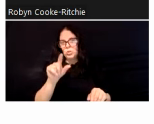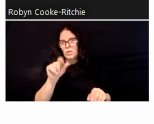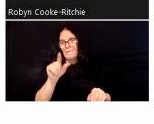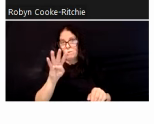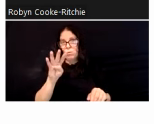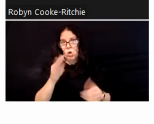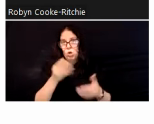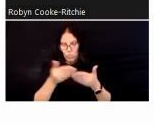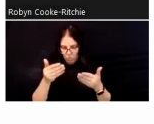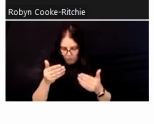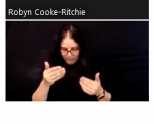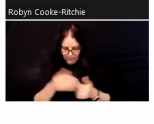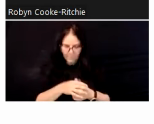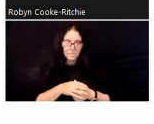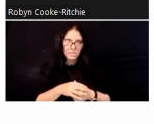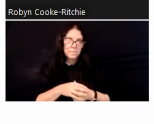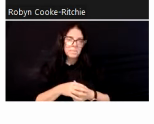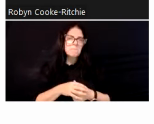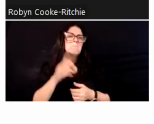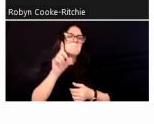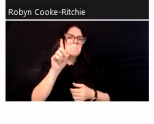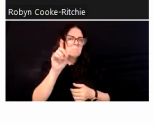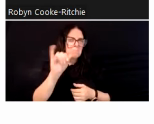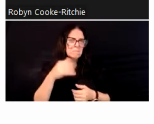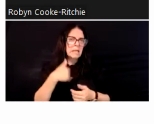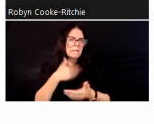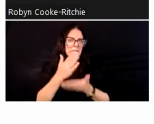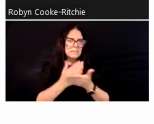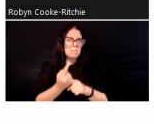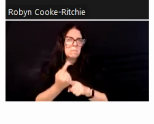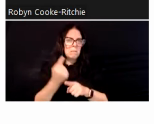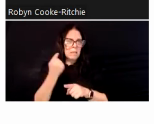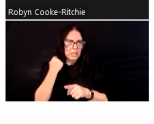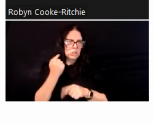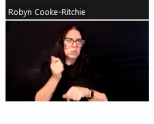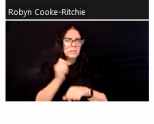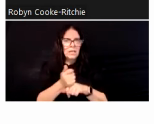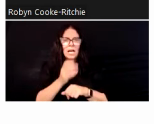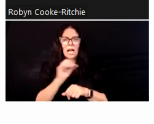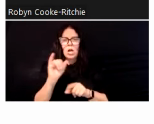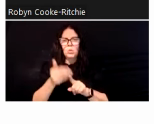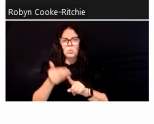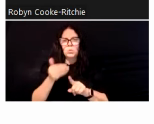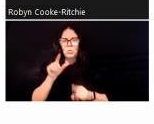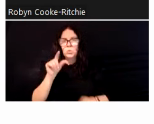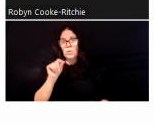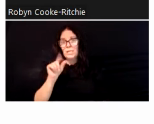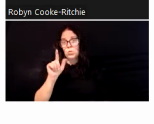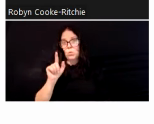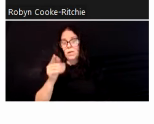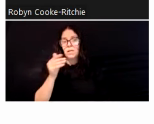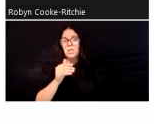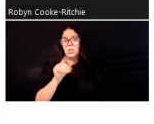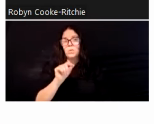resources. And there were a couple that we did last year and also in 21-22,